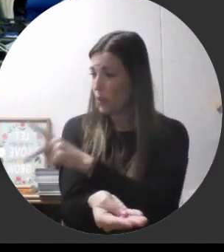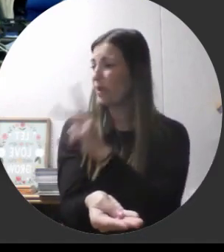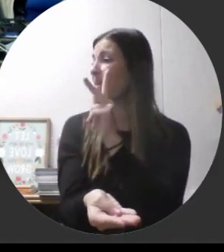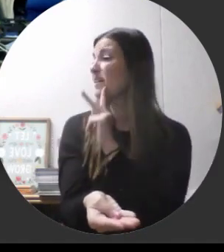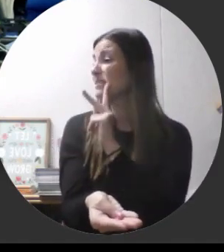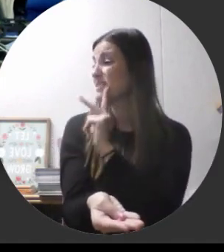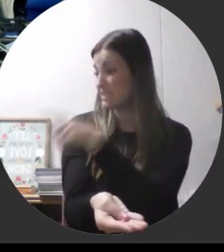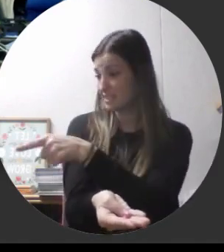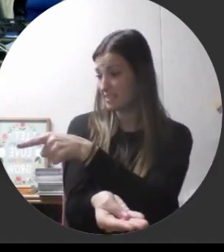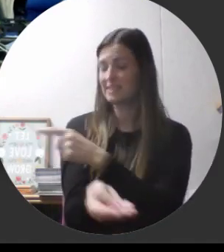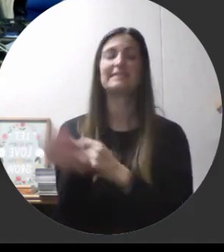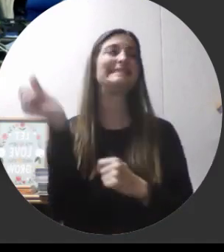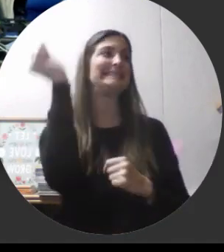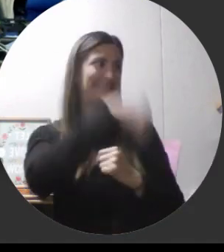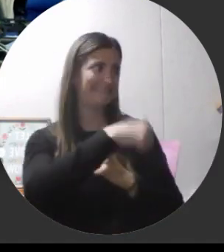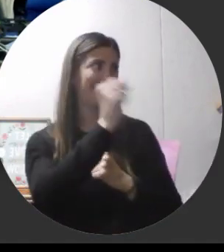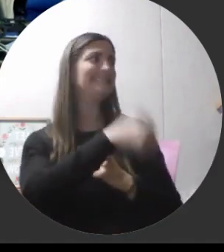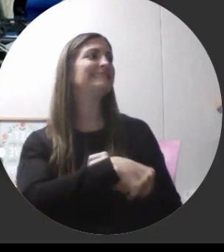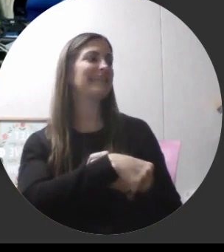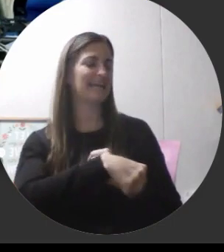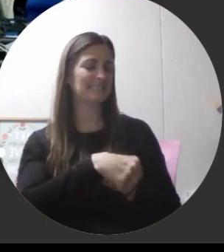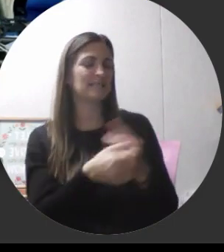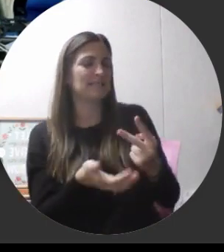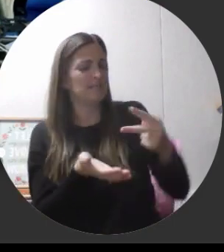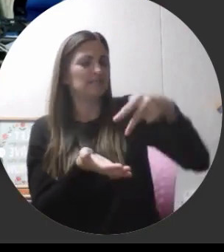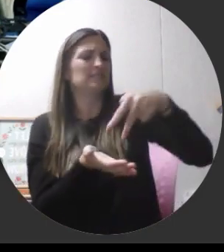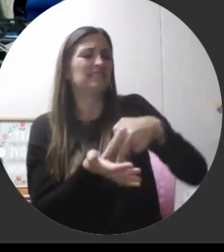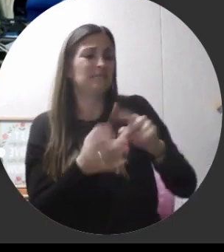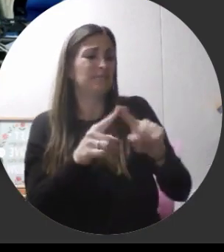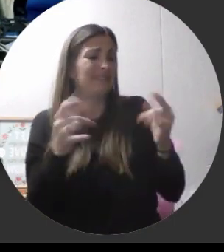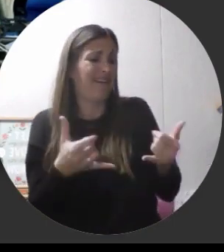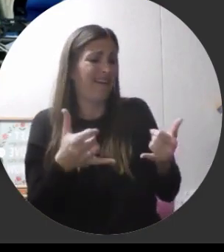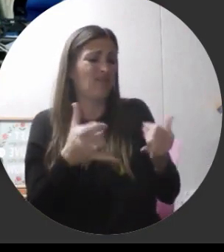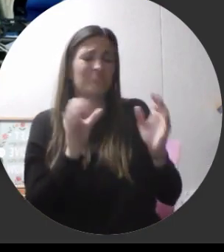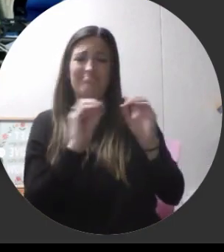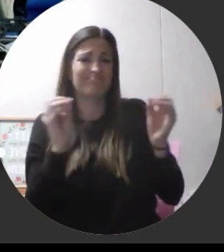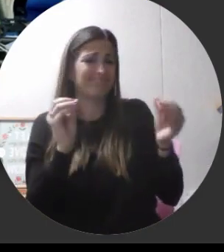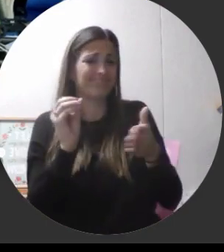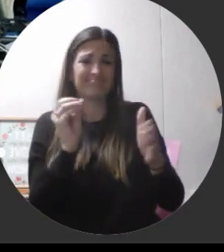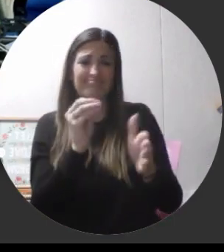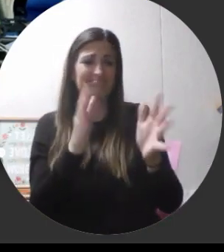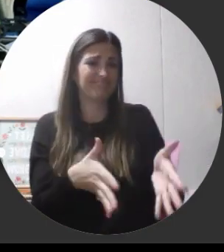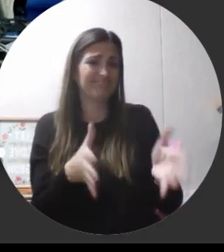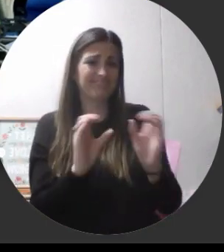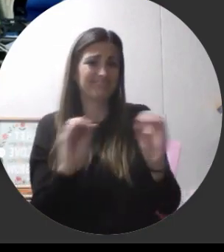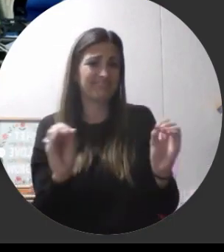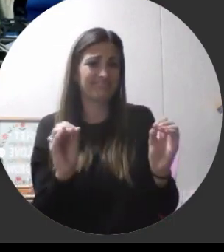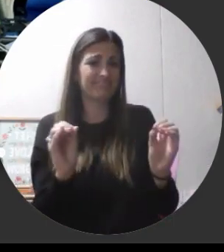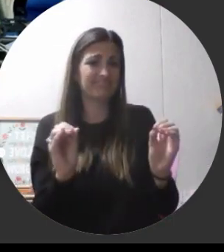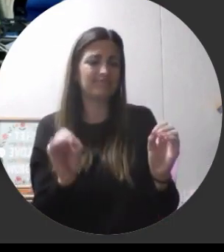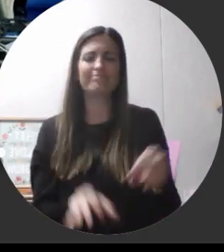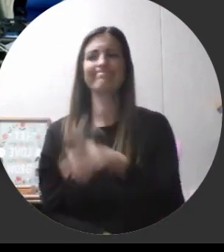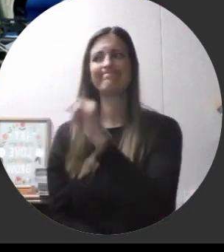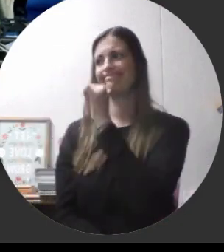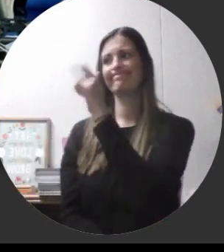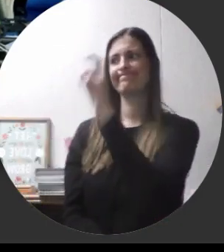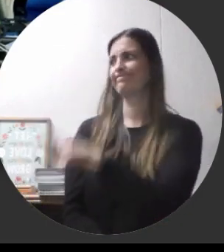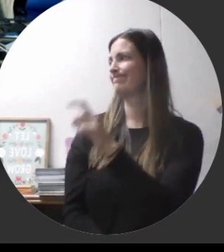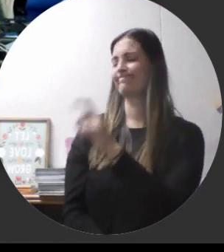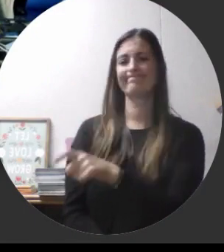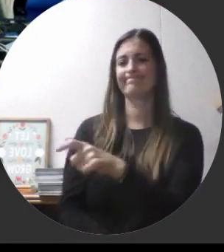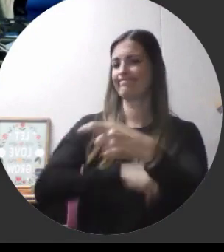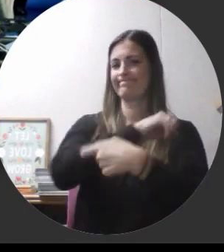shouted. "Yes," she said, struggling to her feet, "but he's eaten all the fish now. What else can we tempt him with?" "We won't need to," said Father,